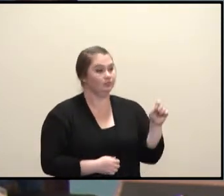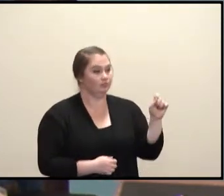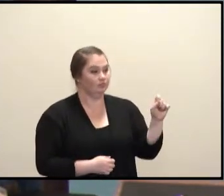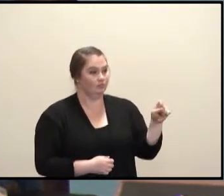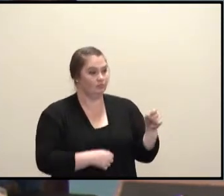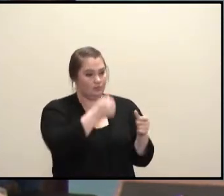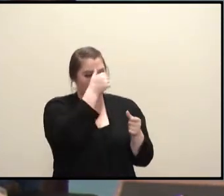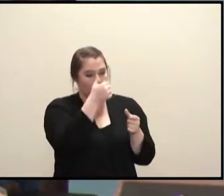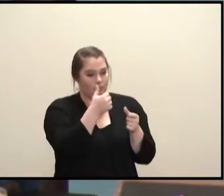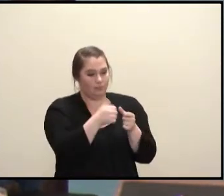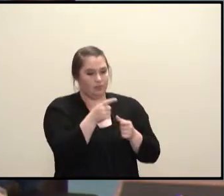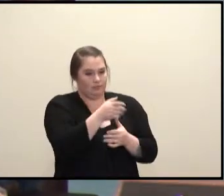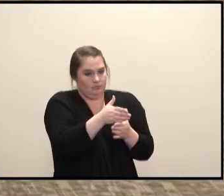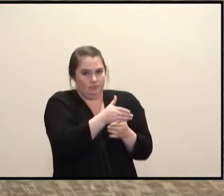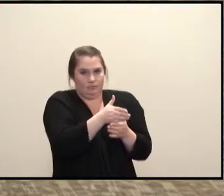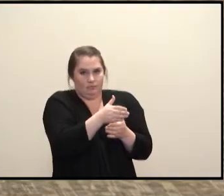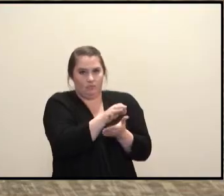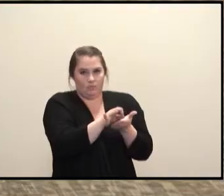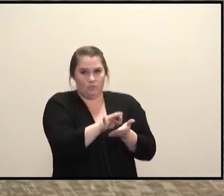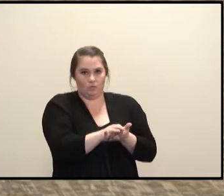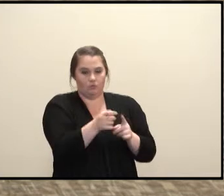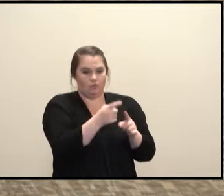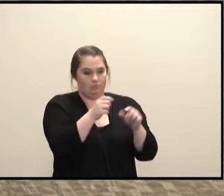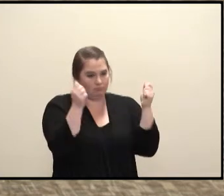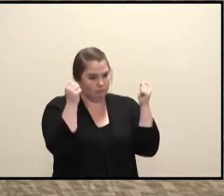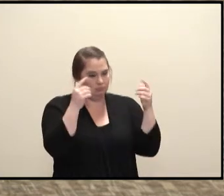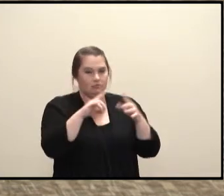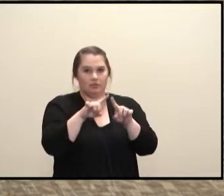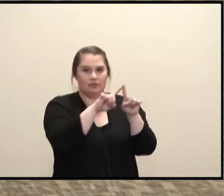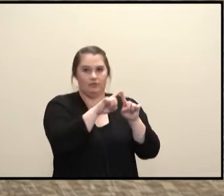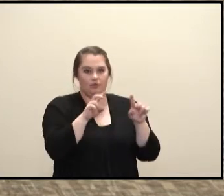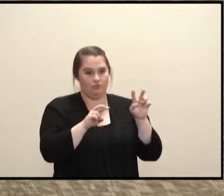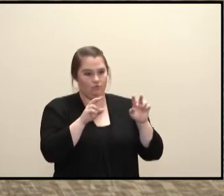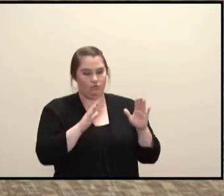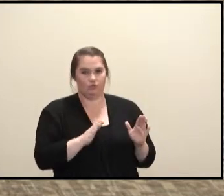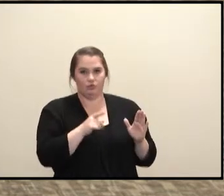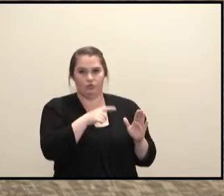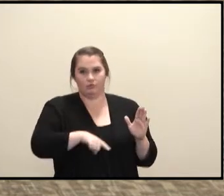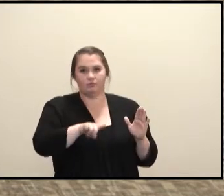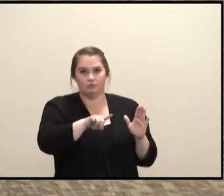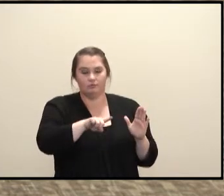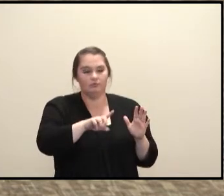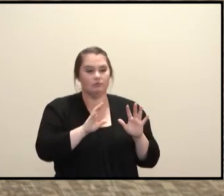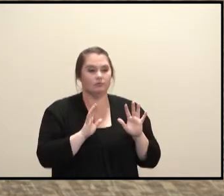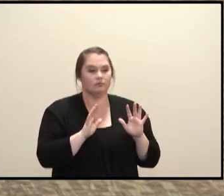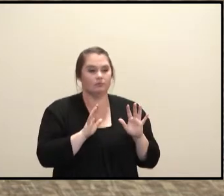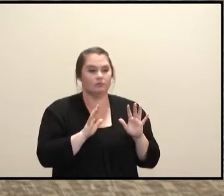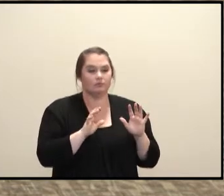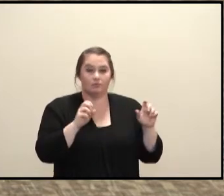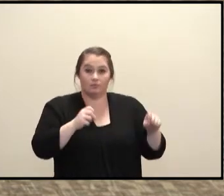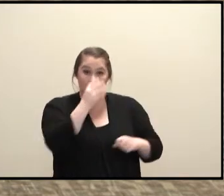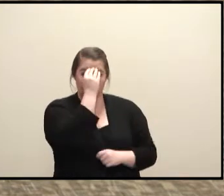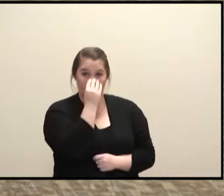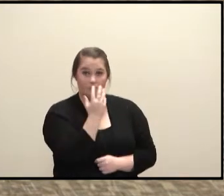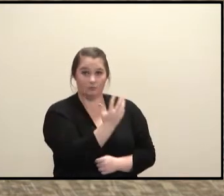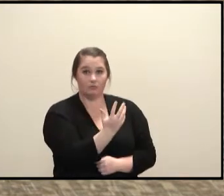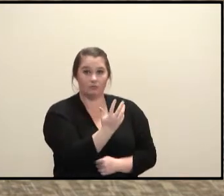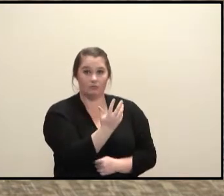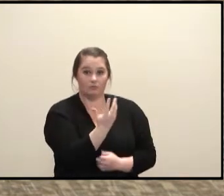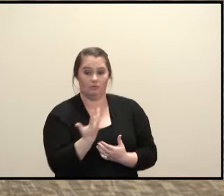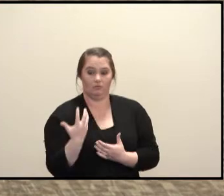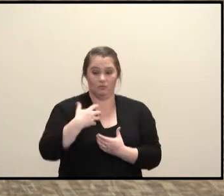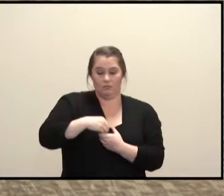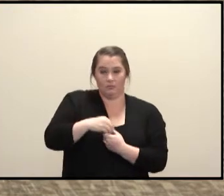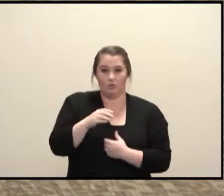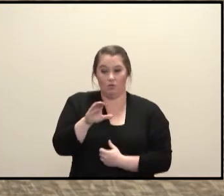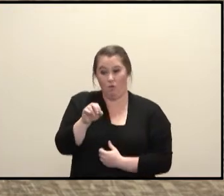Yes, and remember that these are average scores from multiple reviewers. But I can tell you that what contributed to Core getting